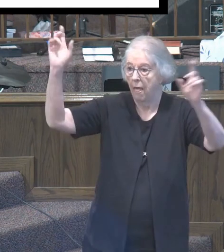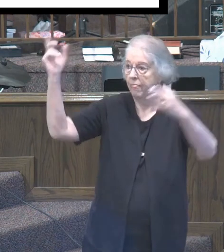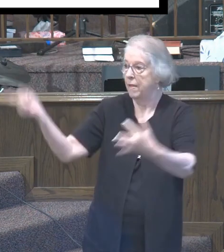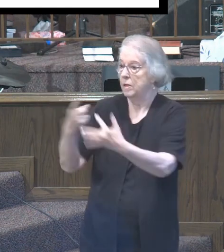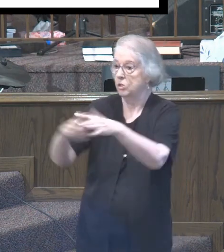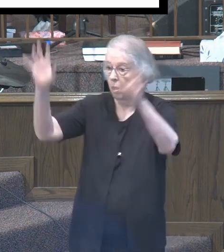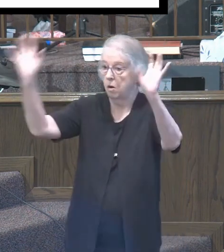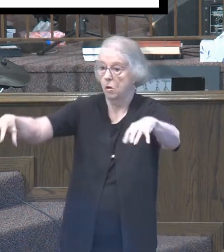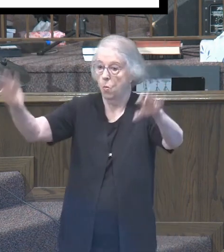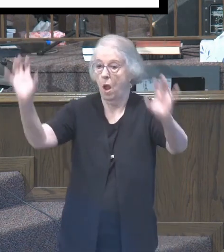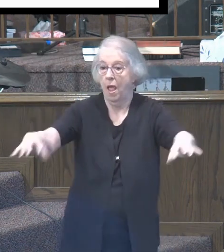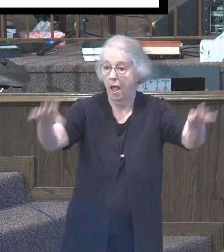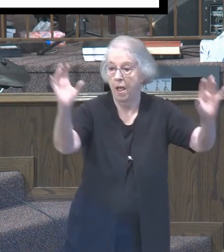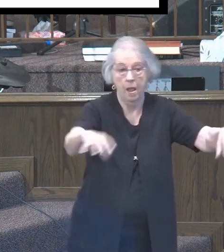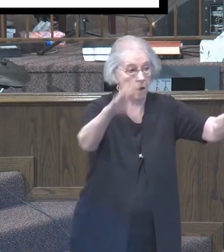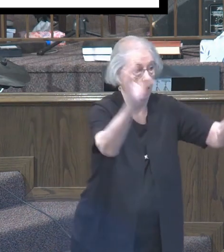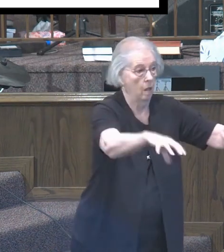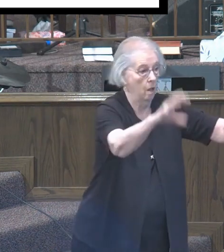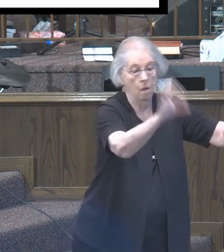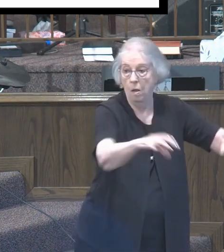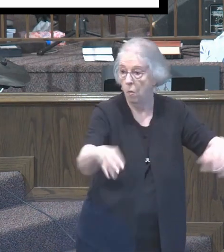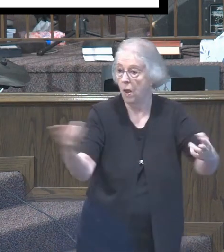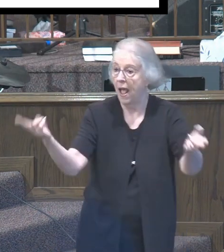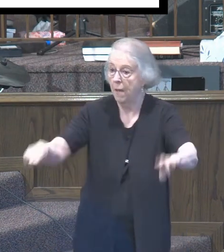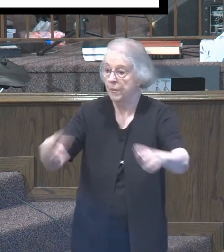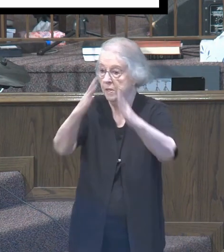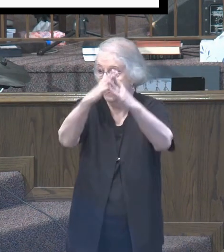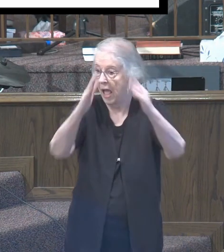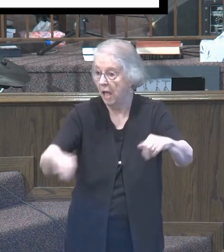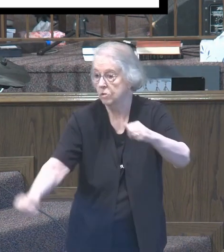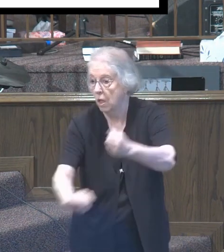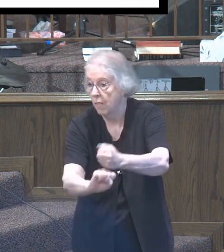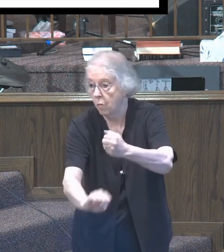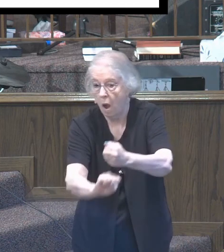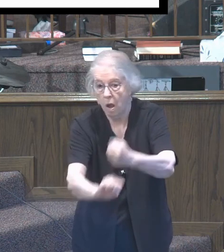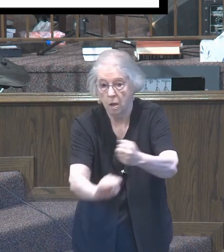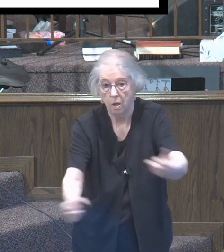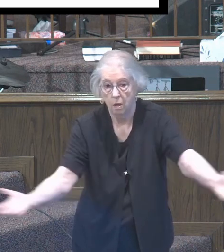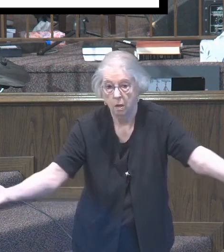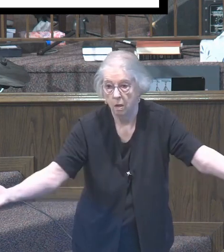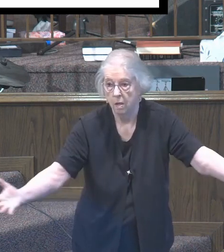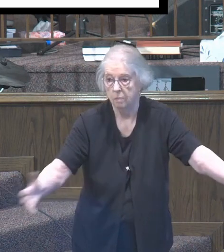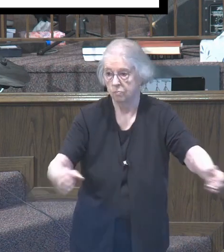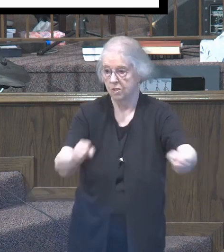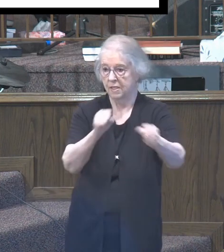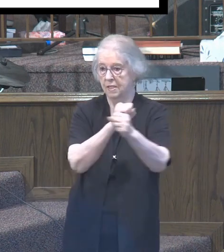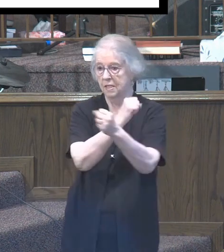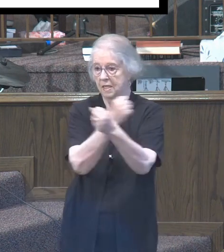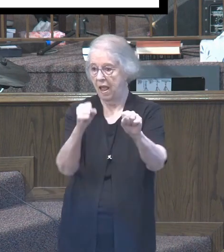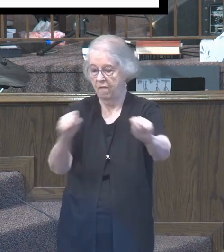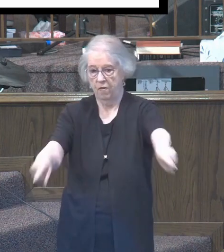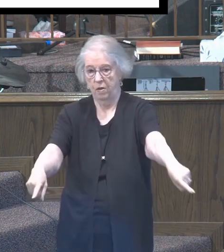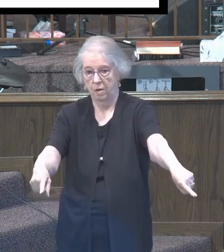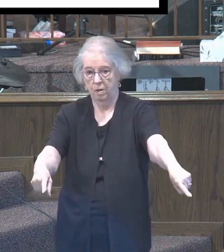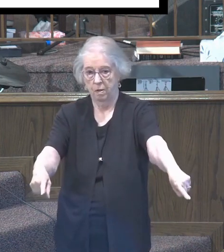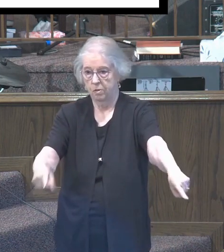house. It was fixed to the rock. But if you just use my words